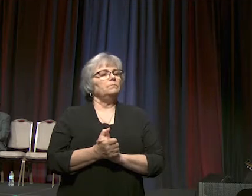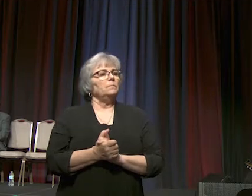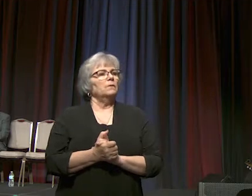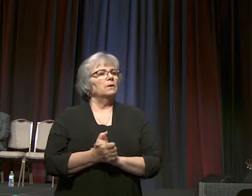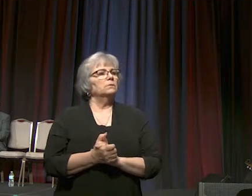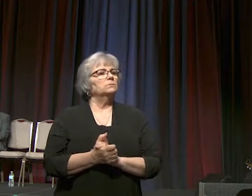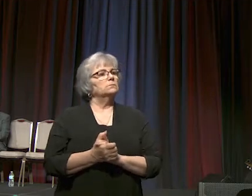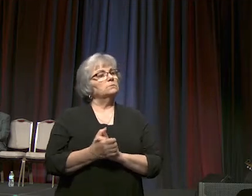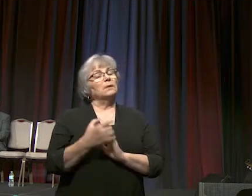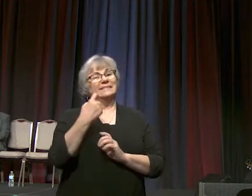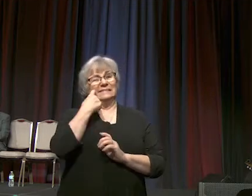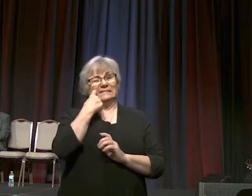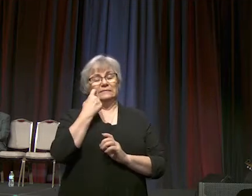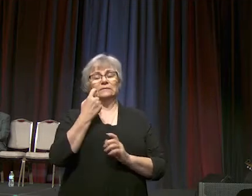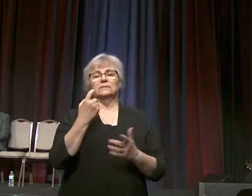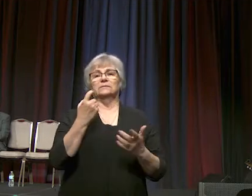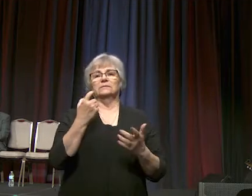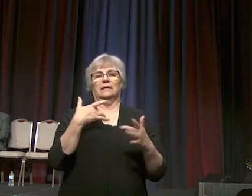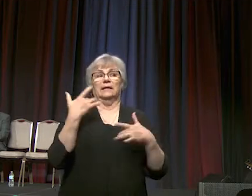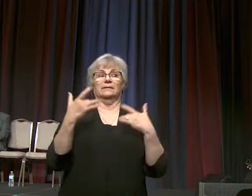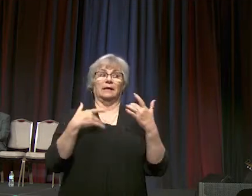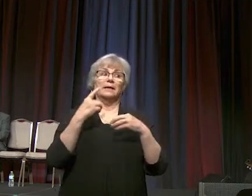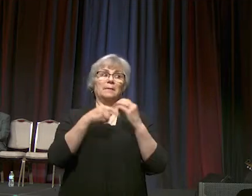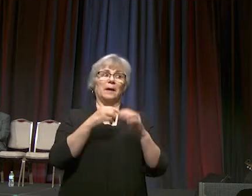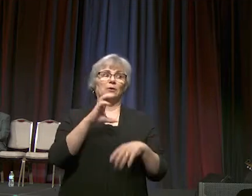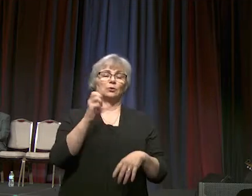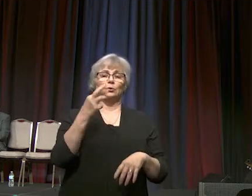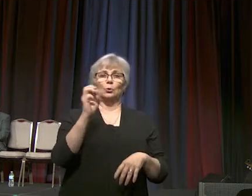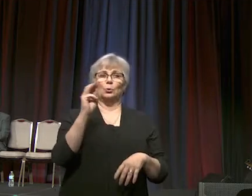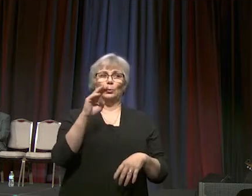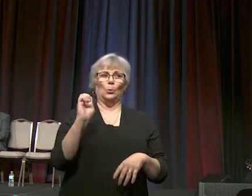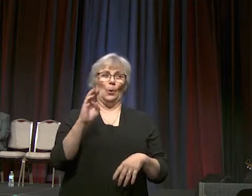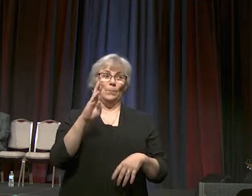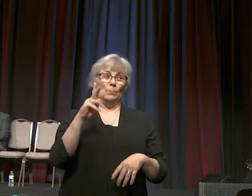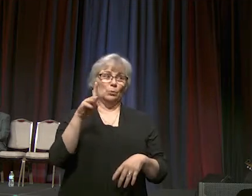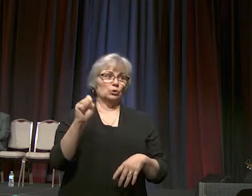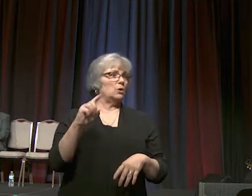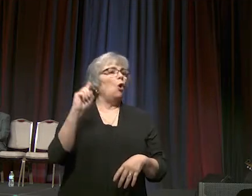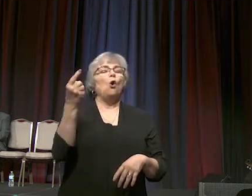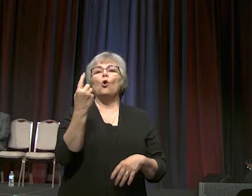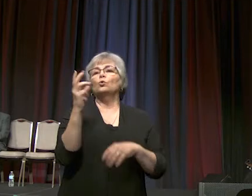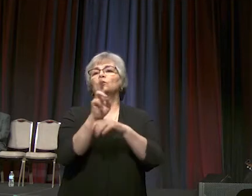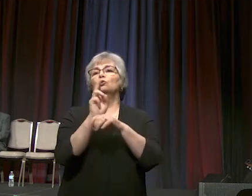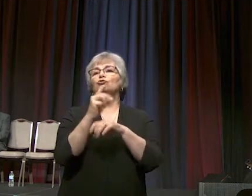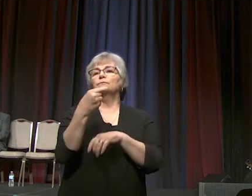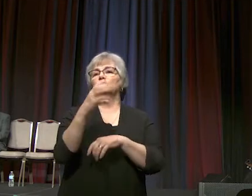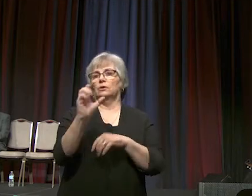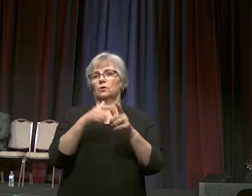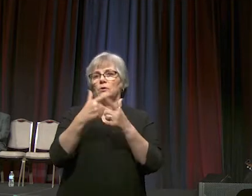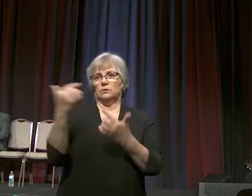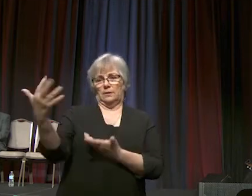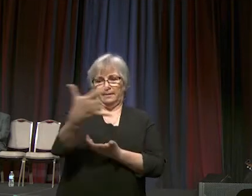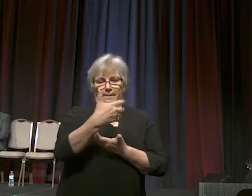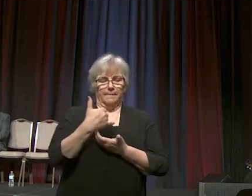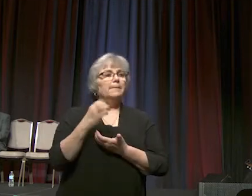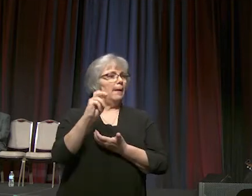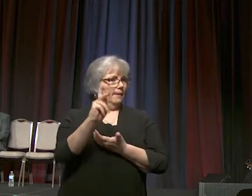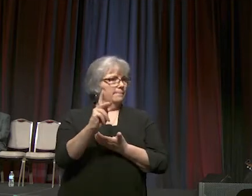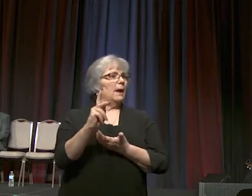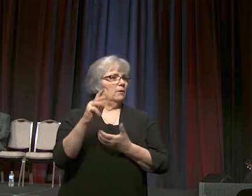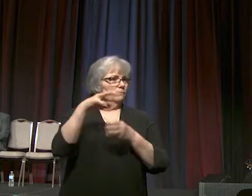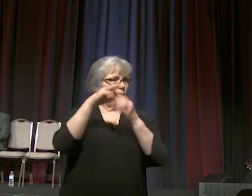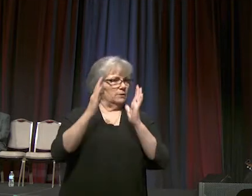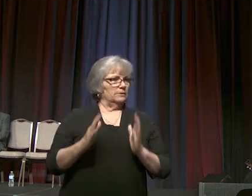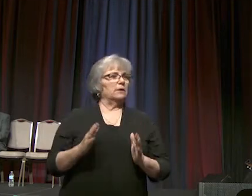As I said earlier, I know in the excitement about the Chromebooks, they will be only used during General Conference and will be collected back from delegates after the